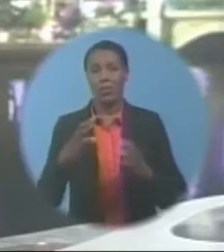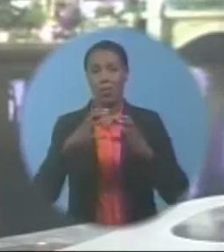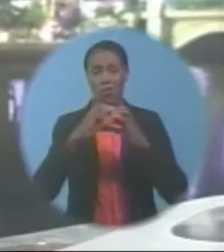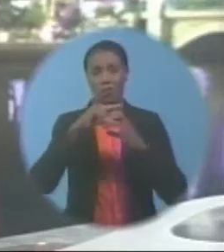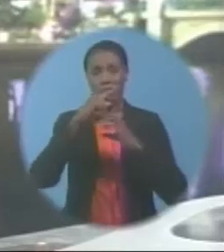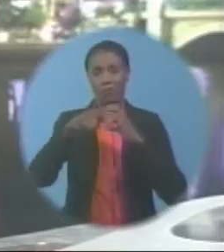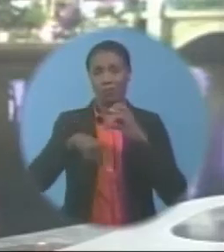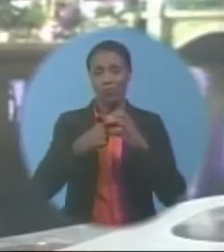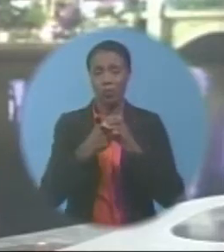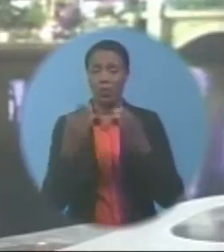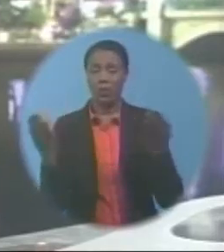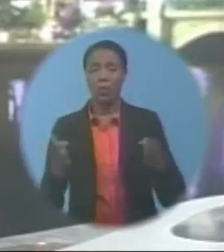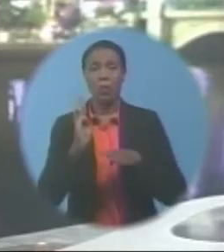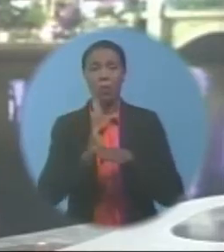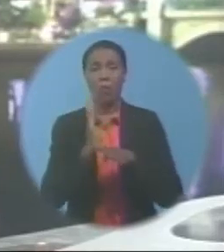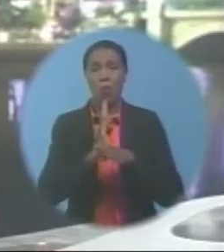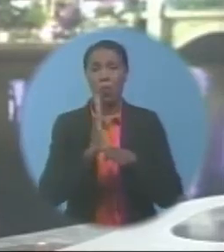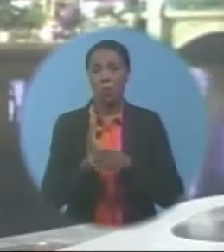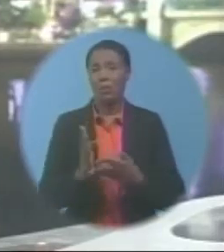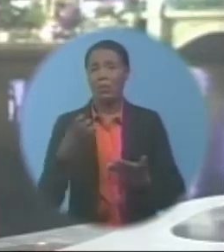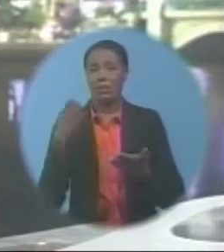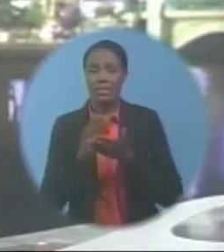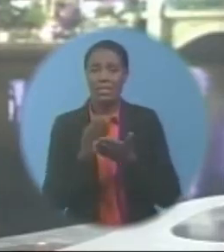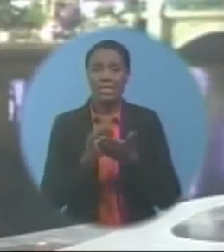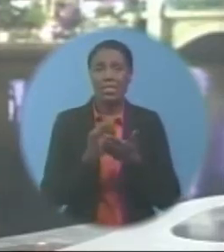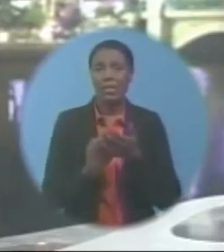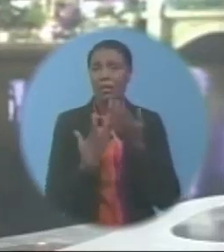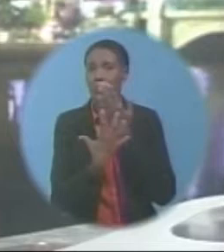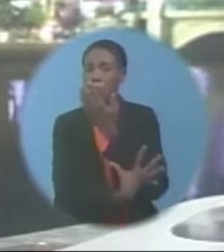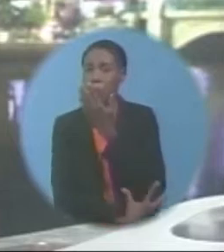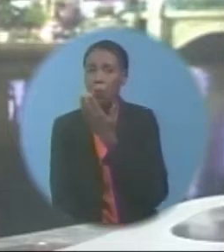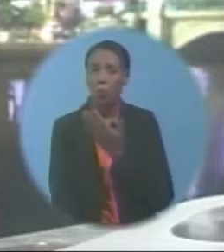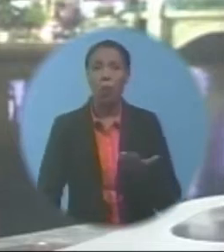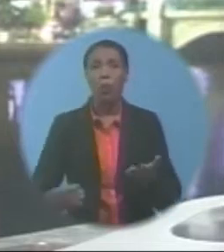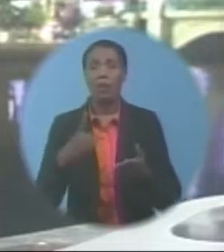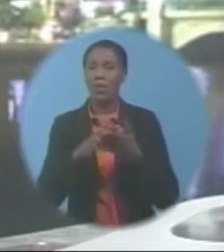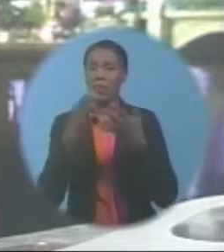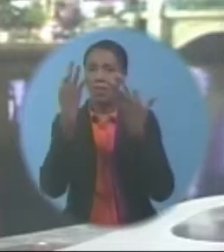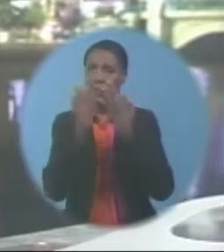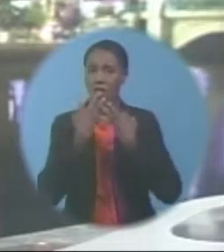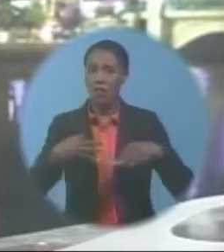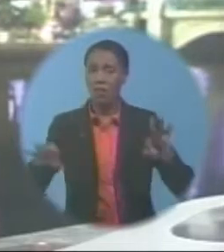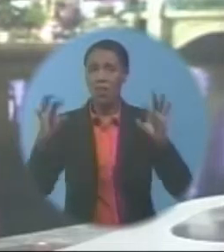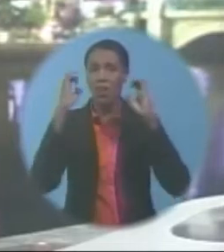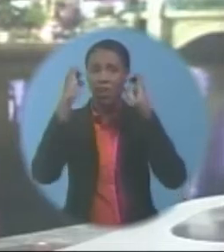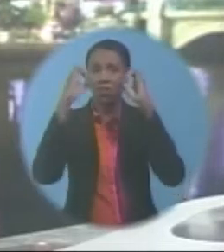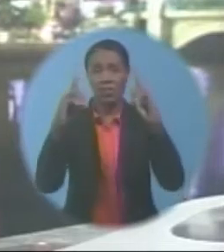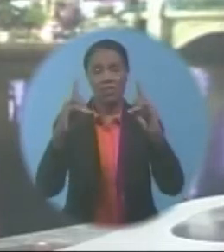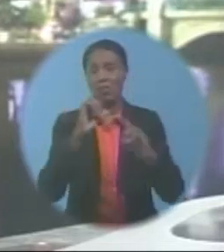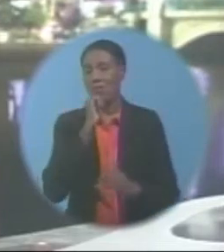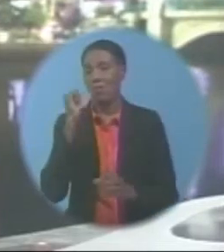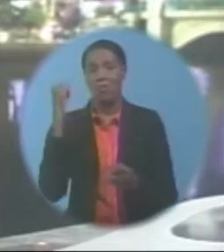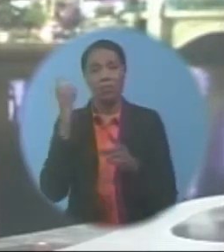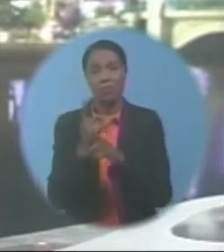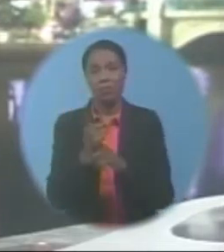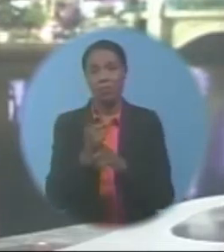poor state of the global and local economy, he believes free tertiary education just isn't